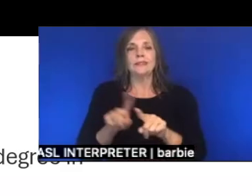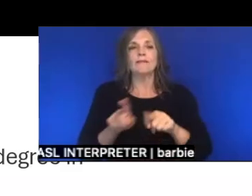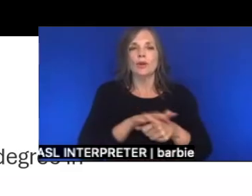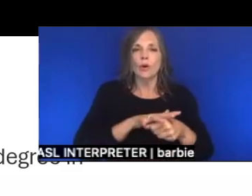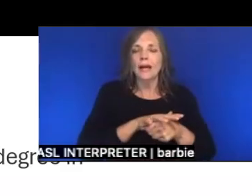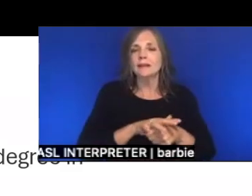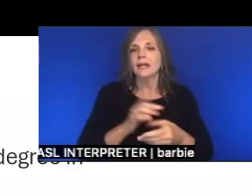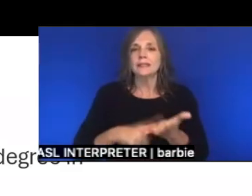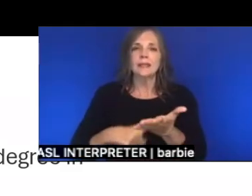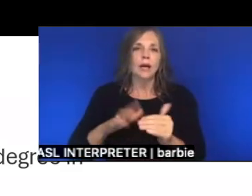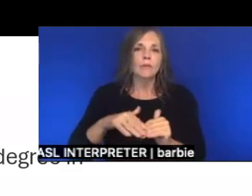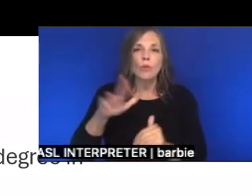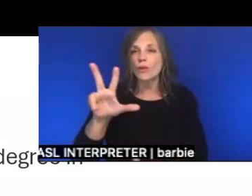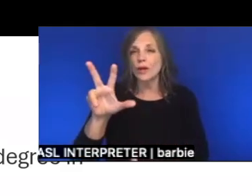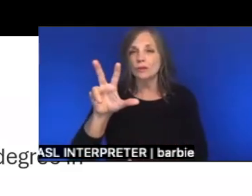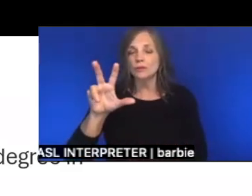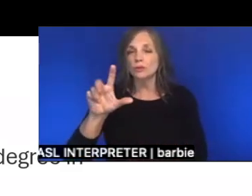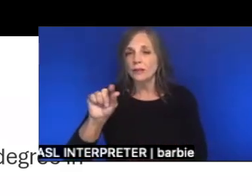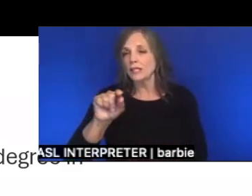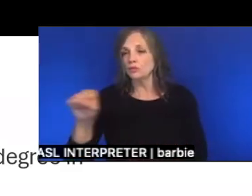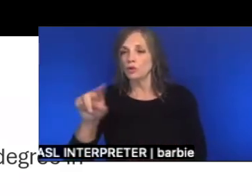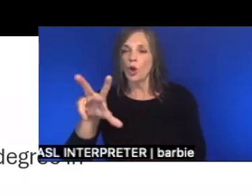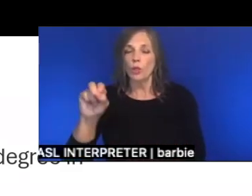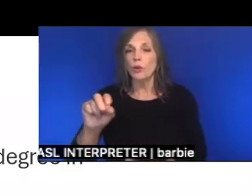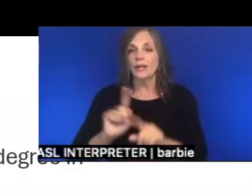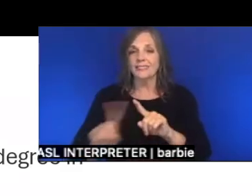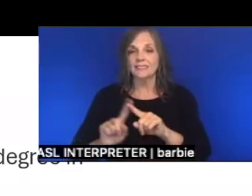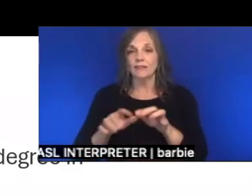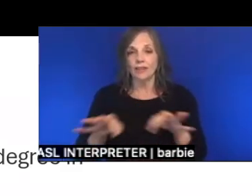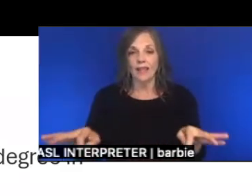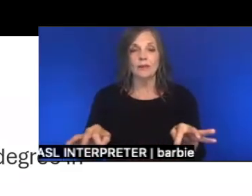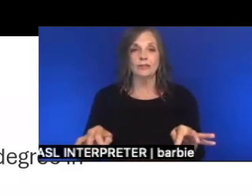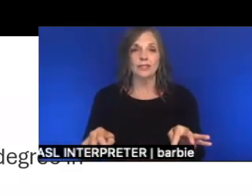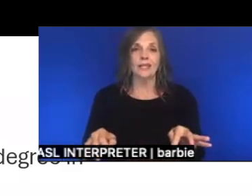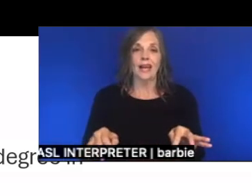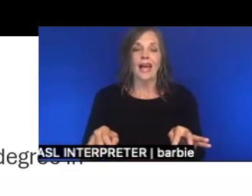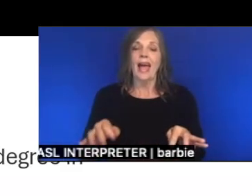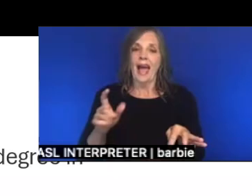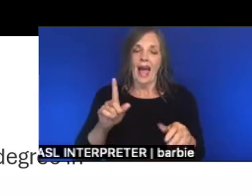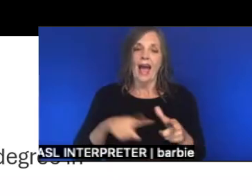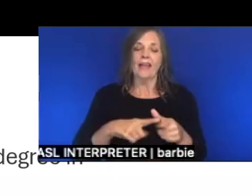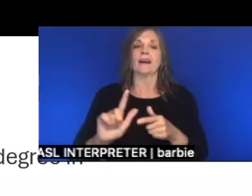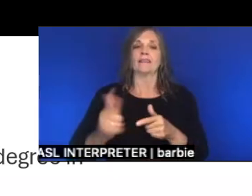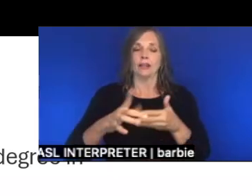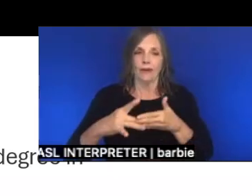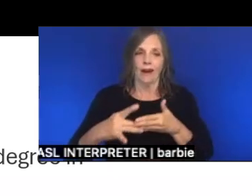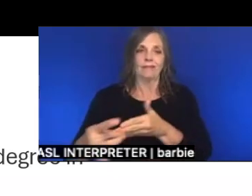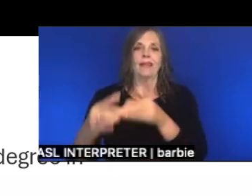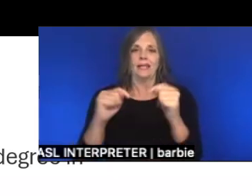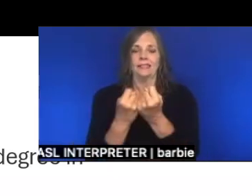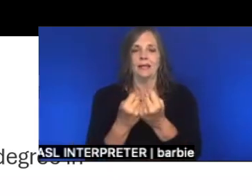or 30 languages. And I ended up leading the team that was providing the